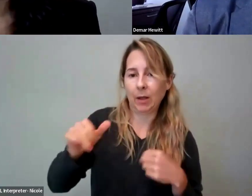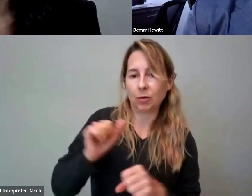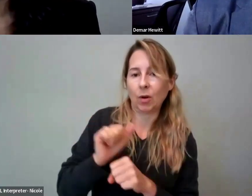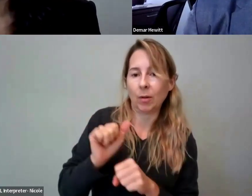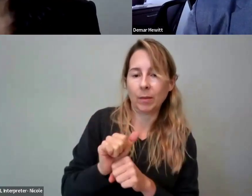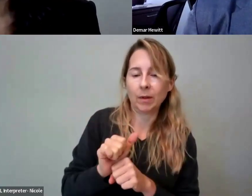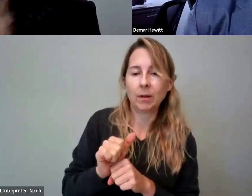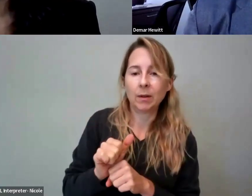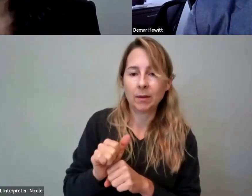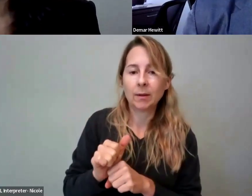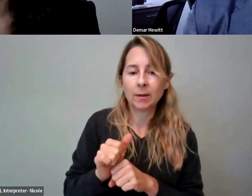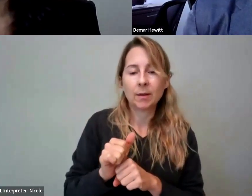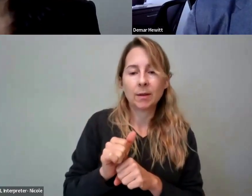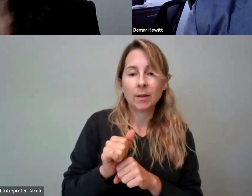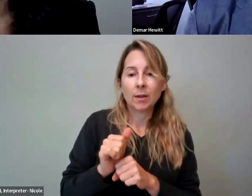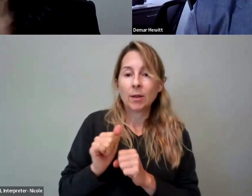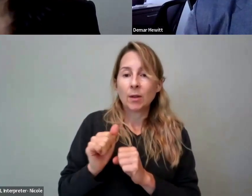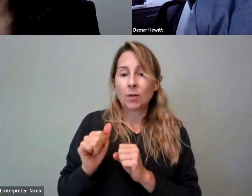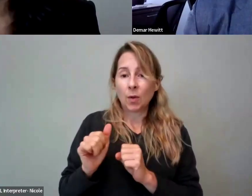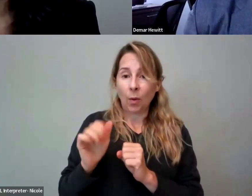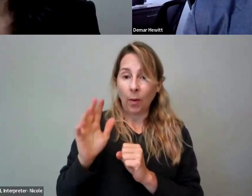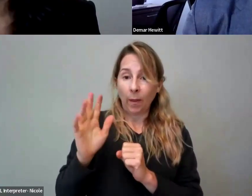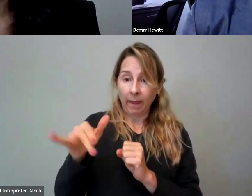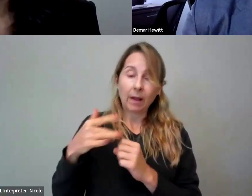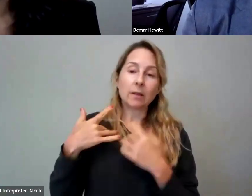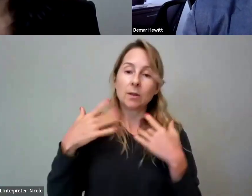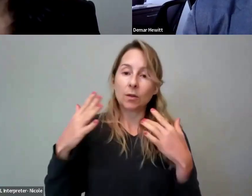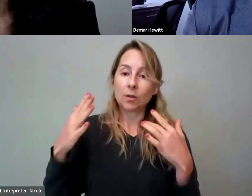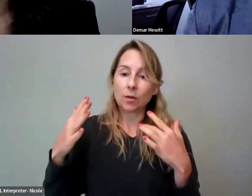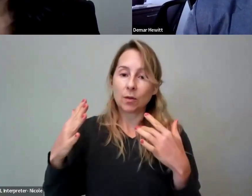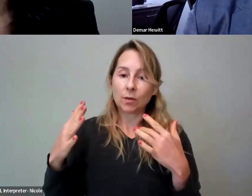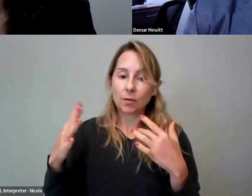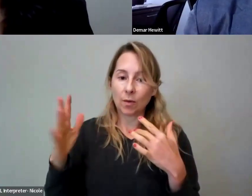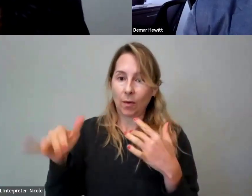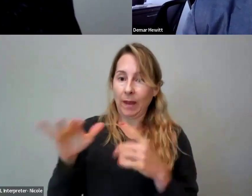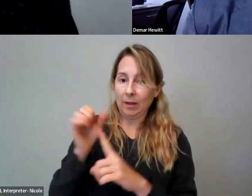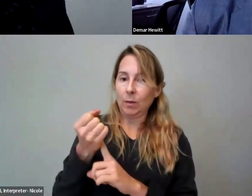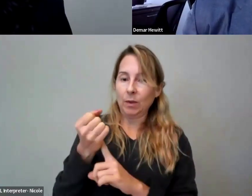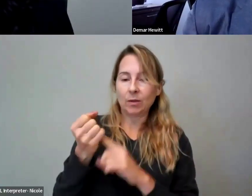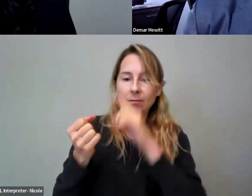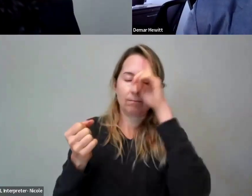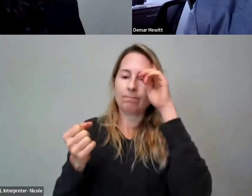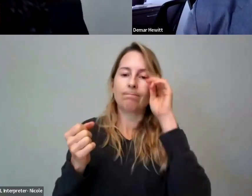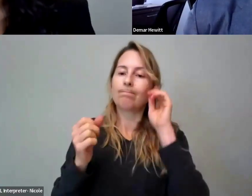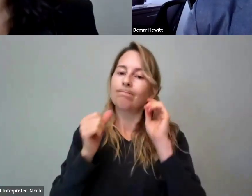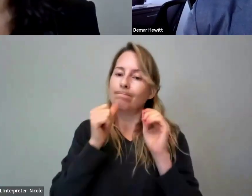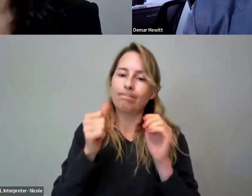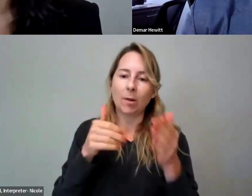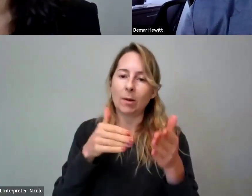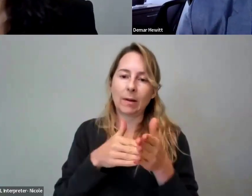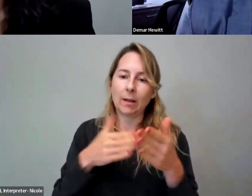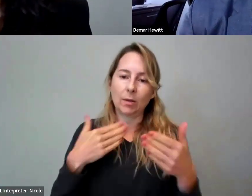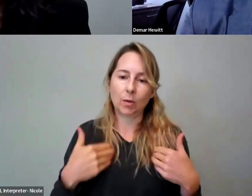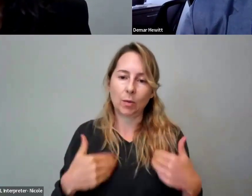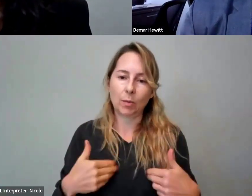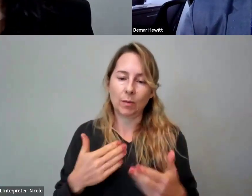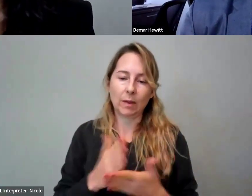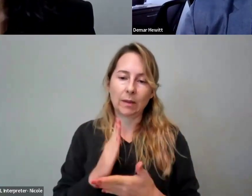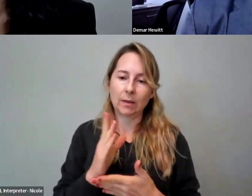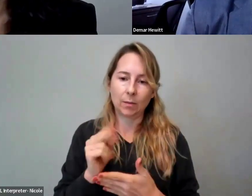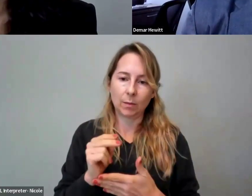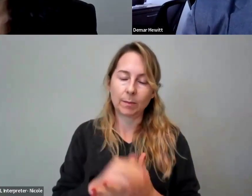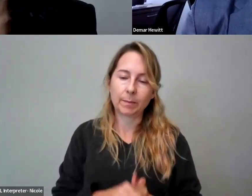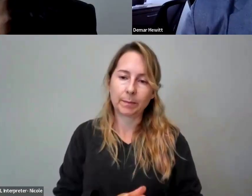So the failure to remove it in and of itself would not be a breach, so long as they can show that they took reasonable steps to deal with the